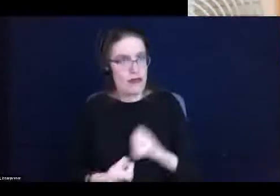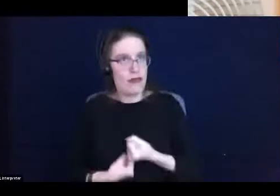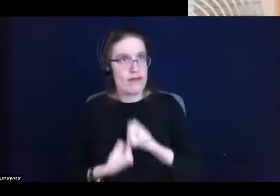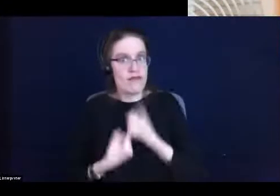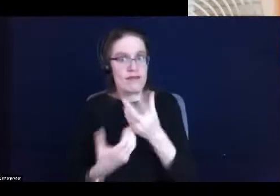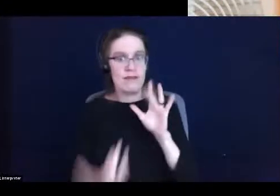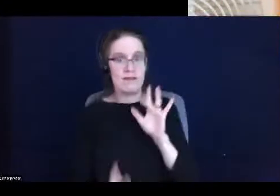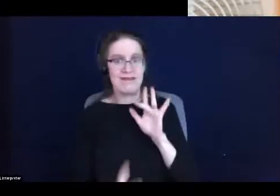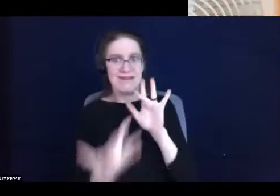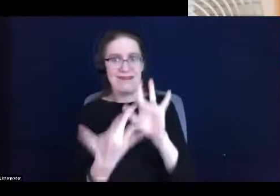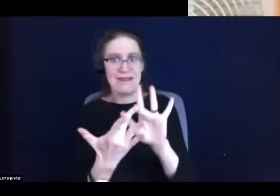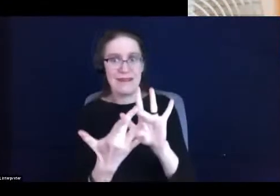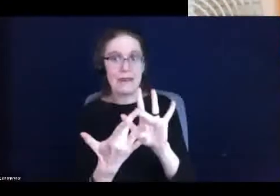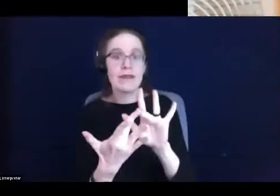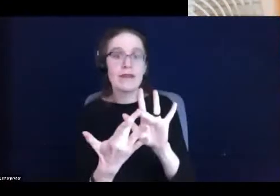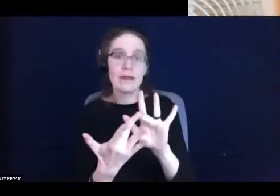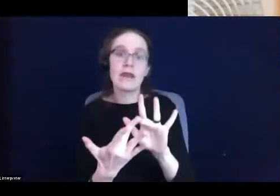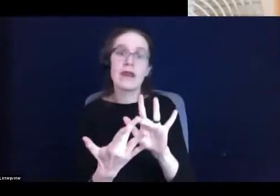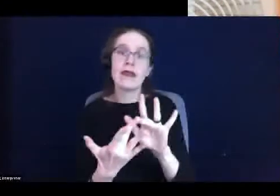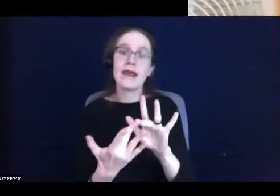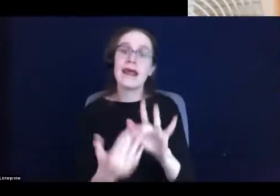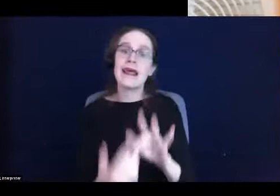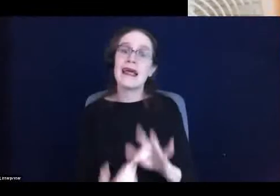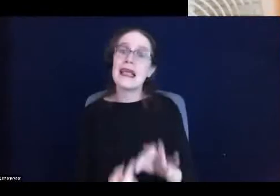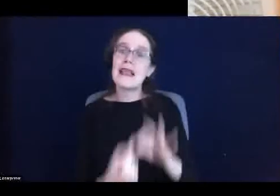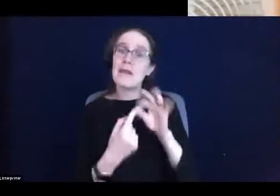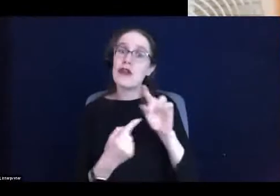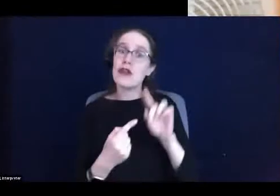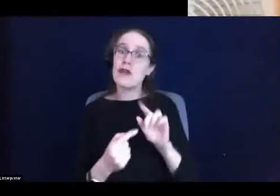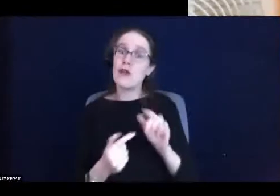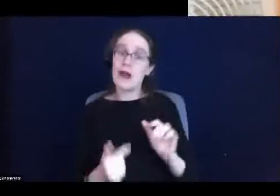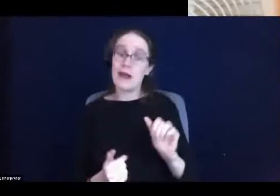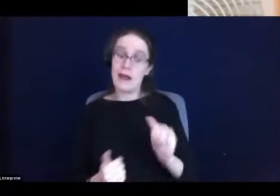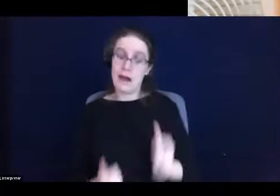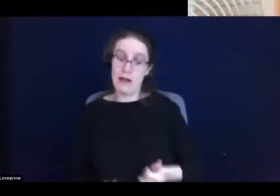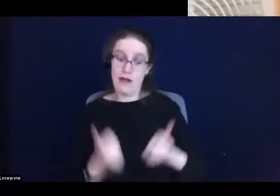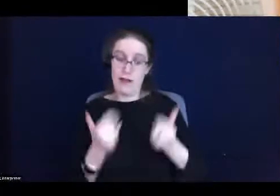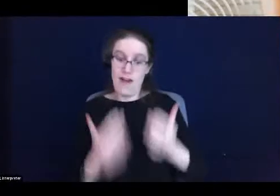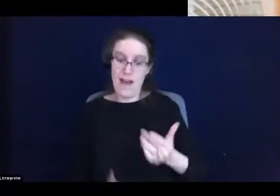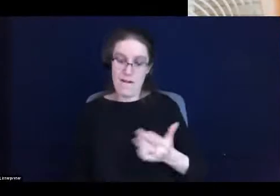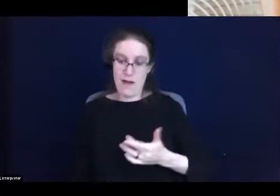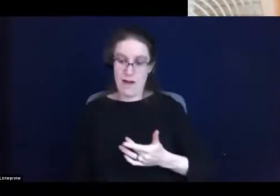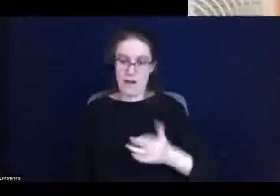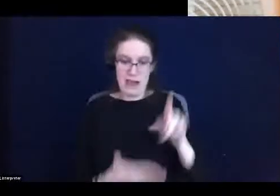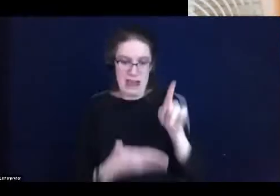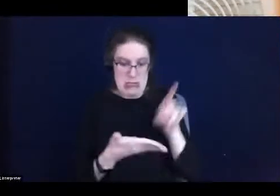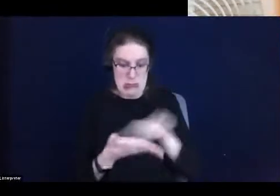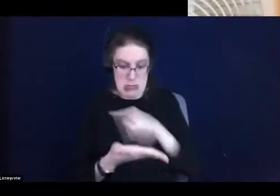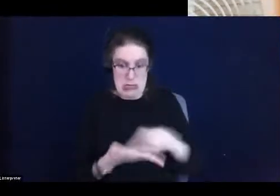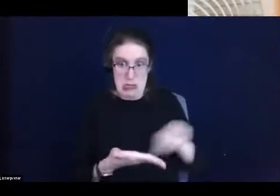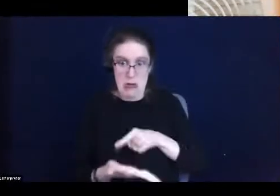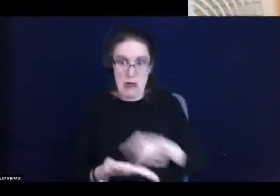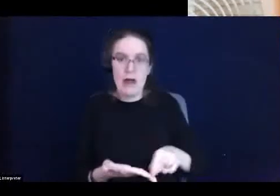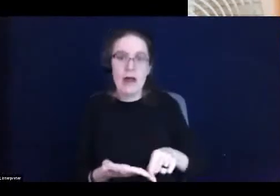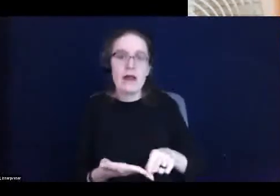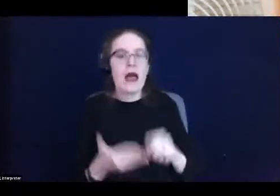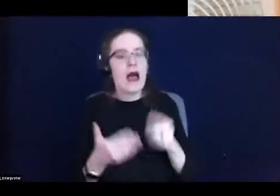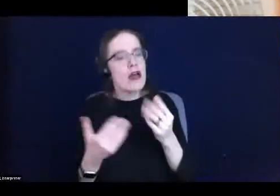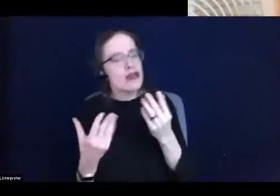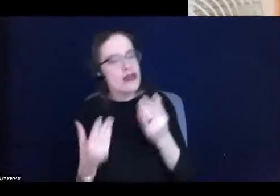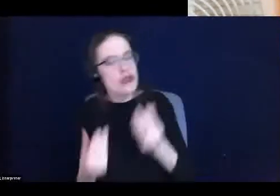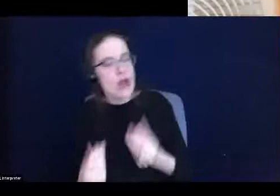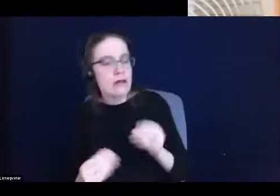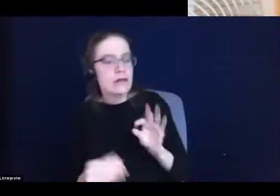Especially when survivors are being hypercritical, affirming them even in small ways can help them start to identify those strengths within